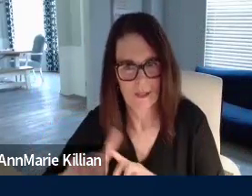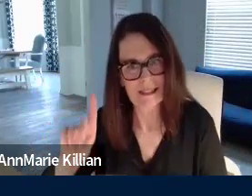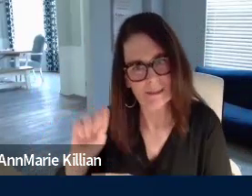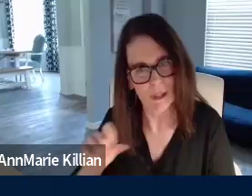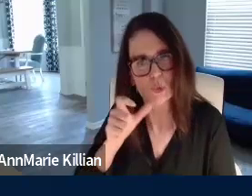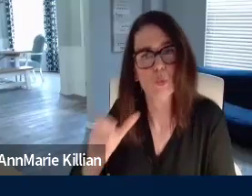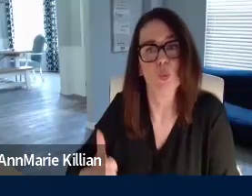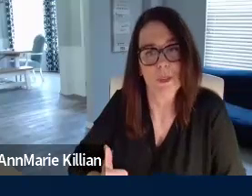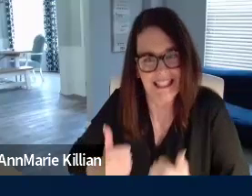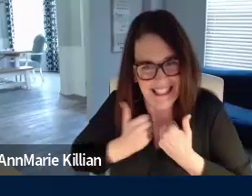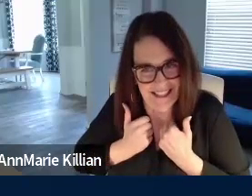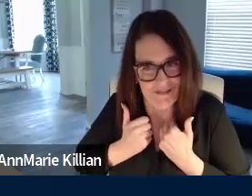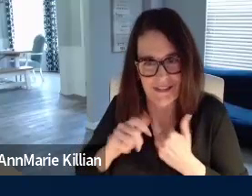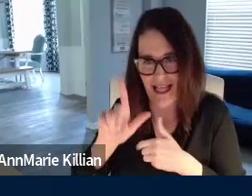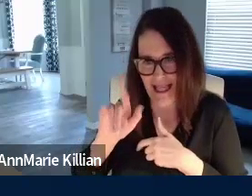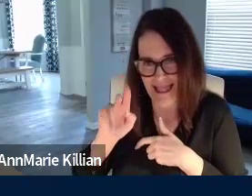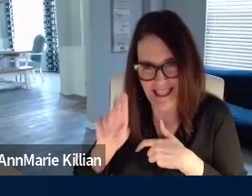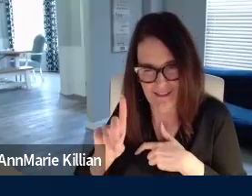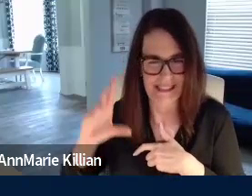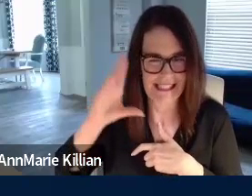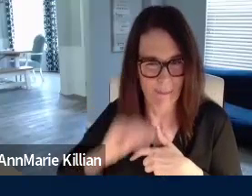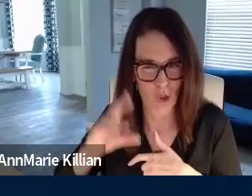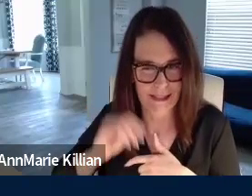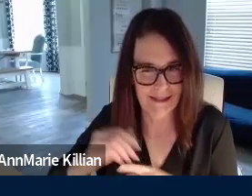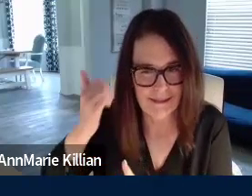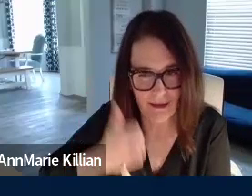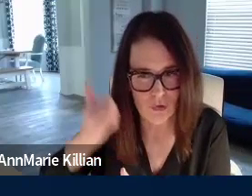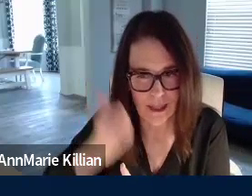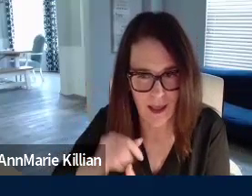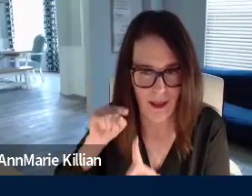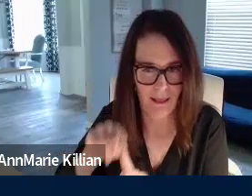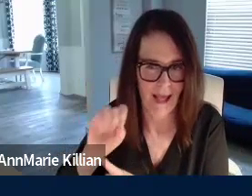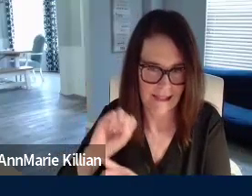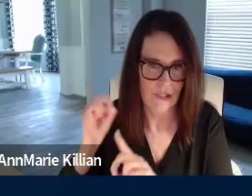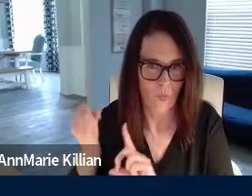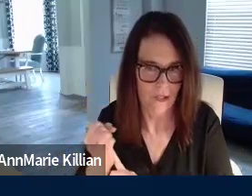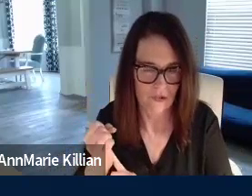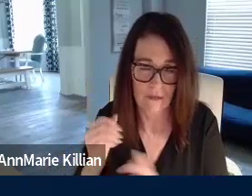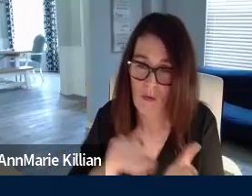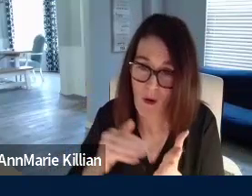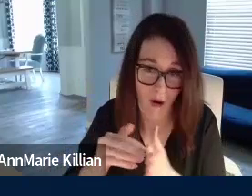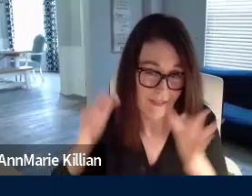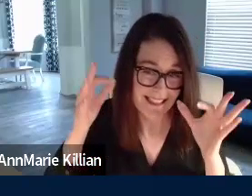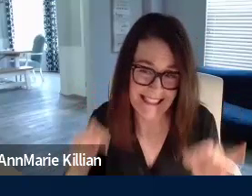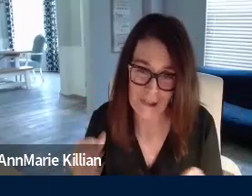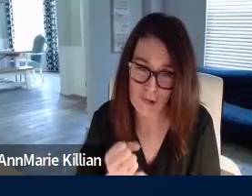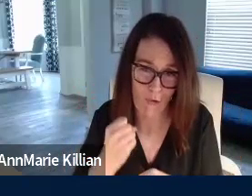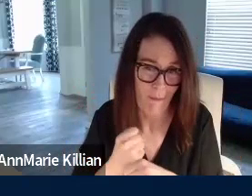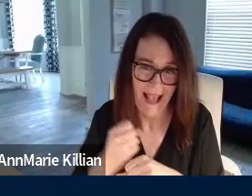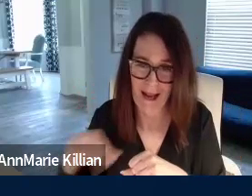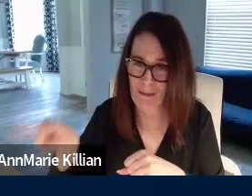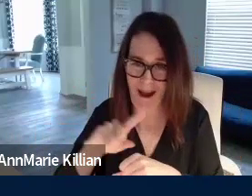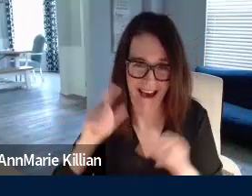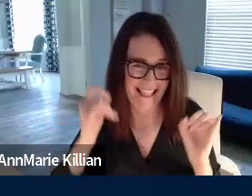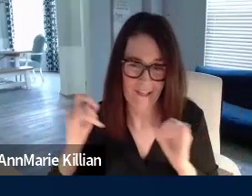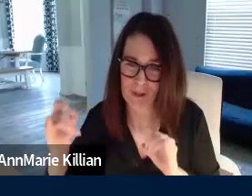diverse people and different groups to the table who have lived experiences every day in those situations, because